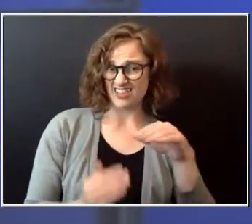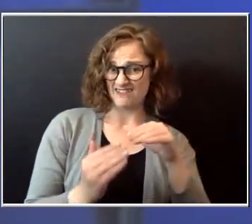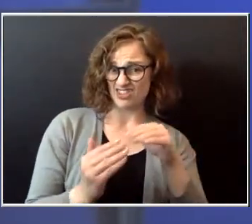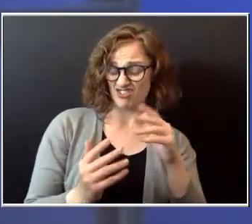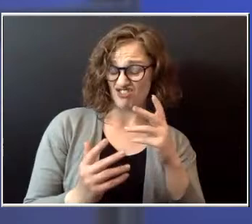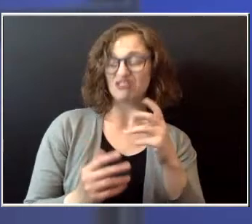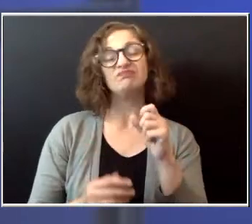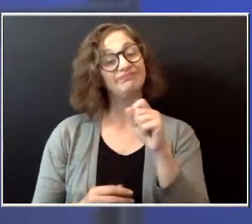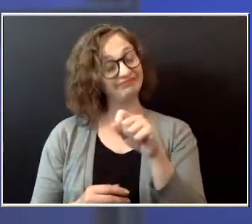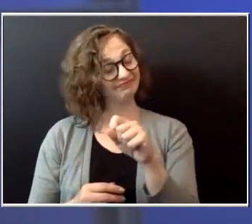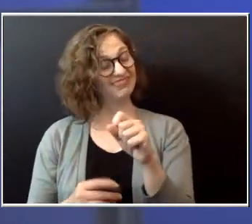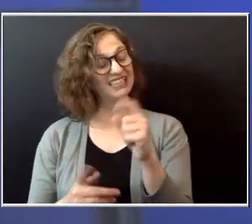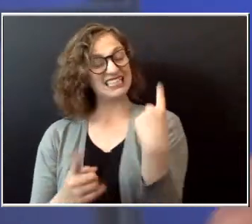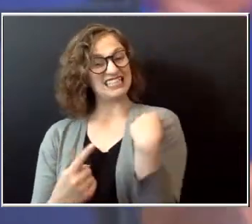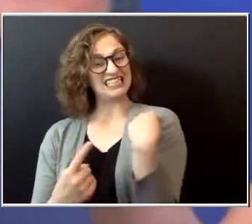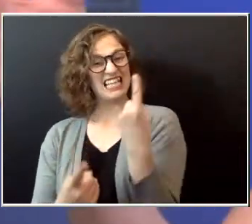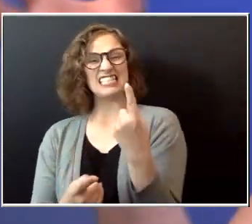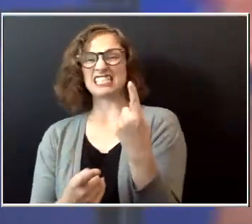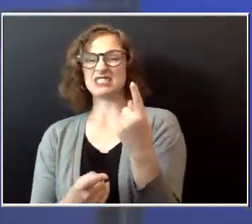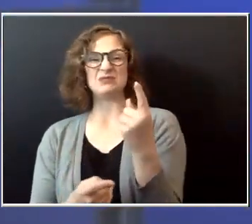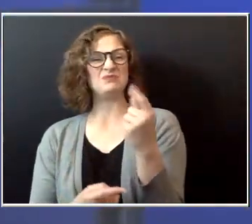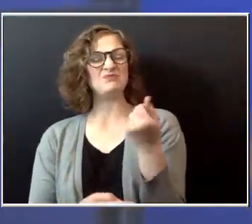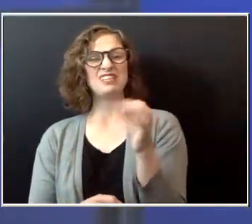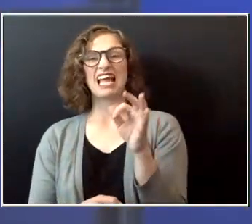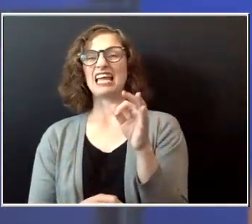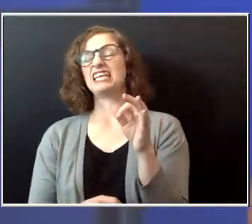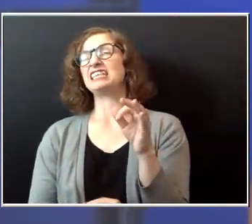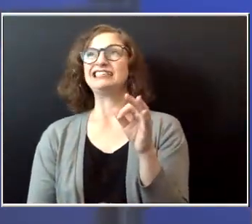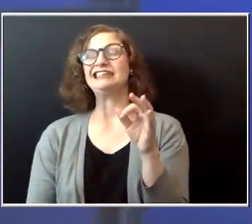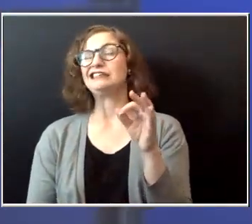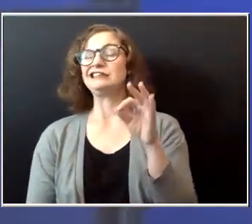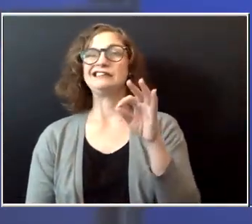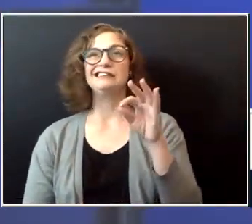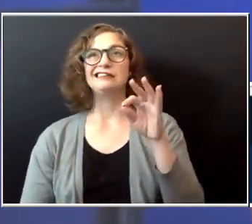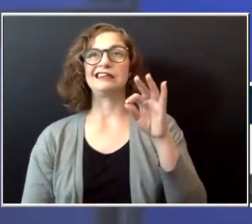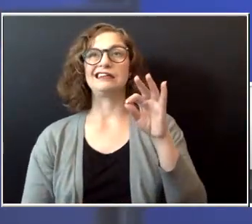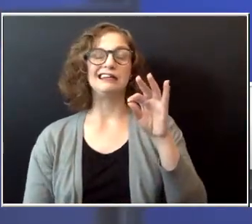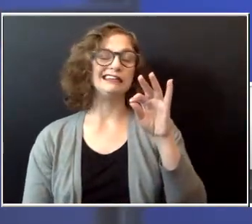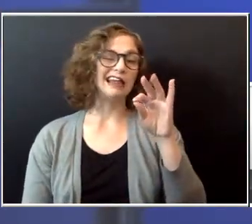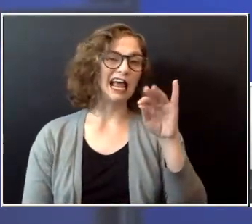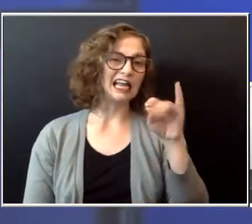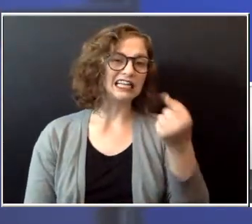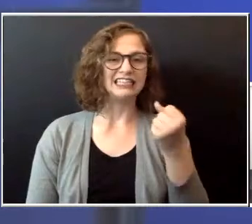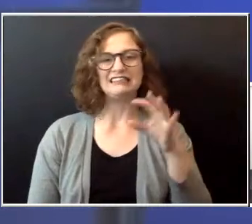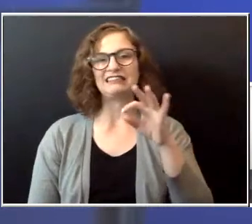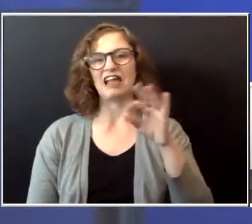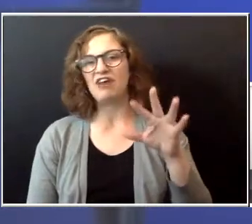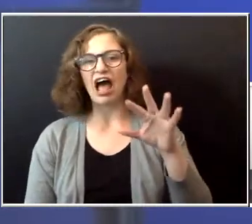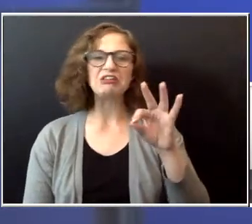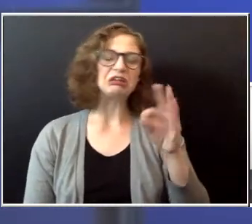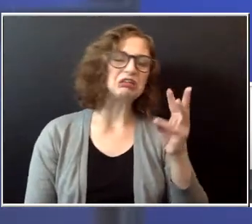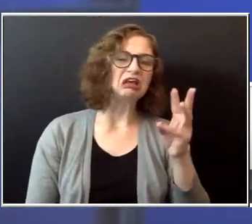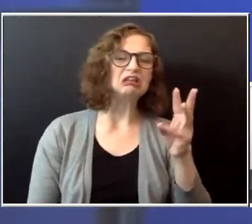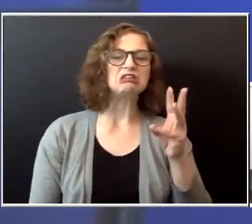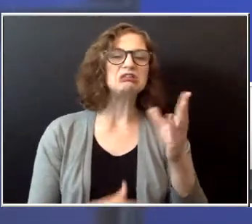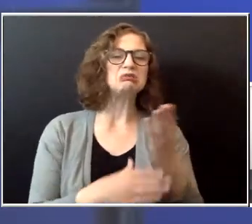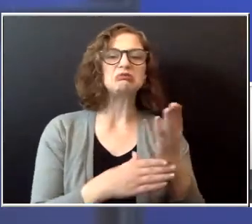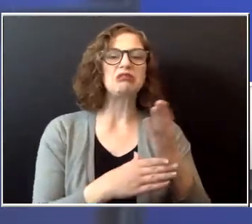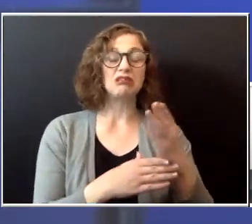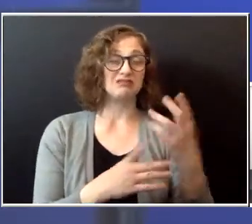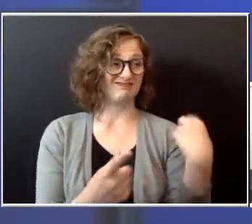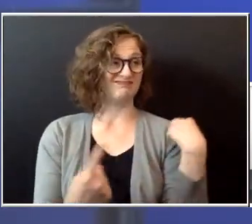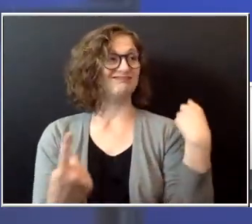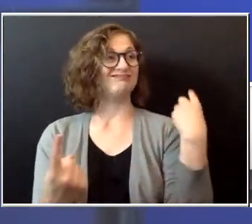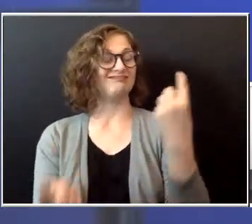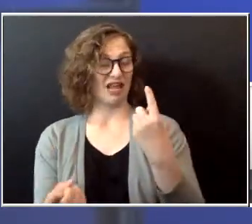it's because of a tripling of a diagnosis of obesity, which is a certain body mass index, from the mid-70s